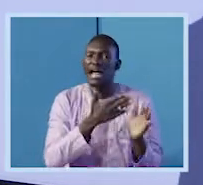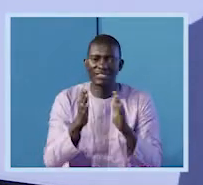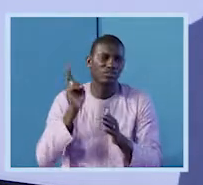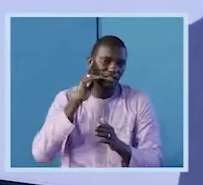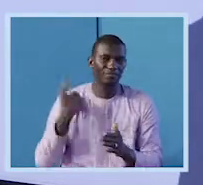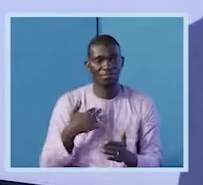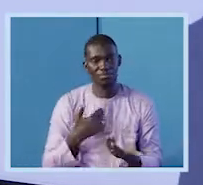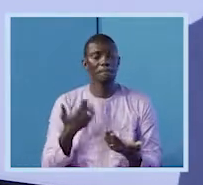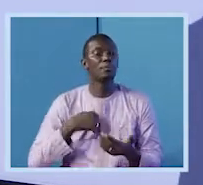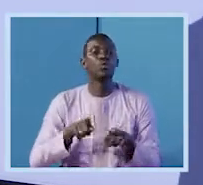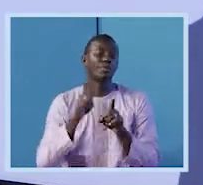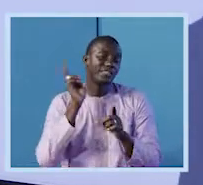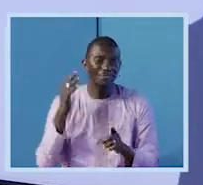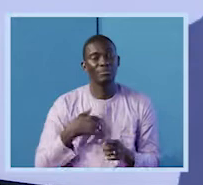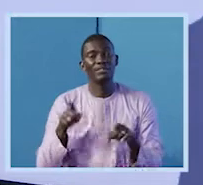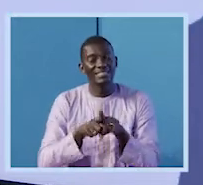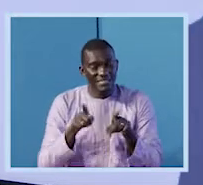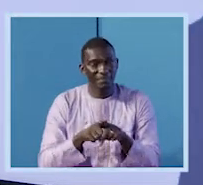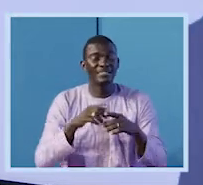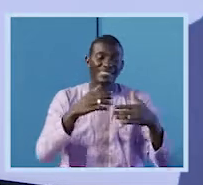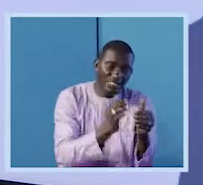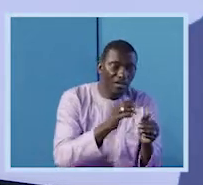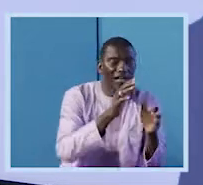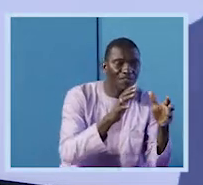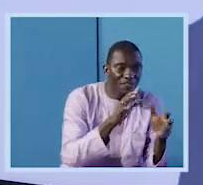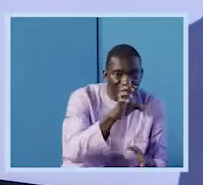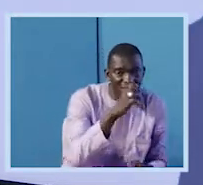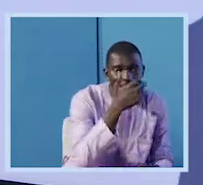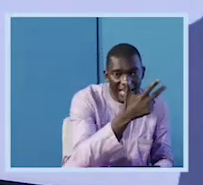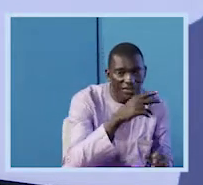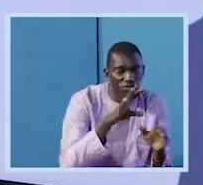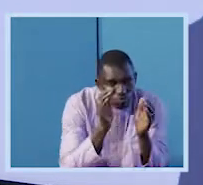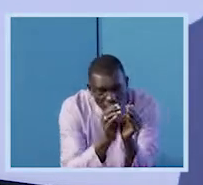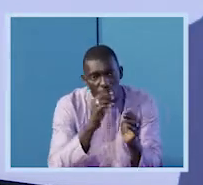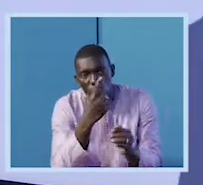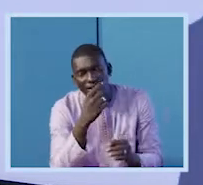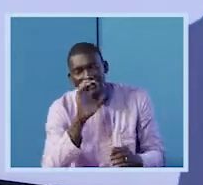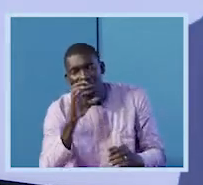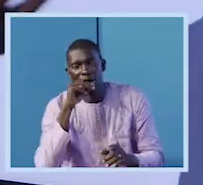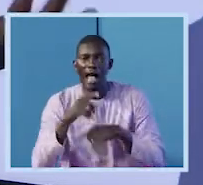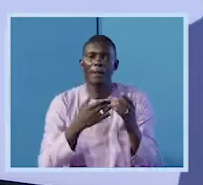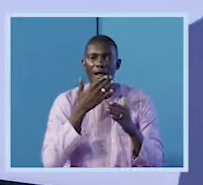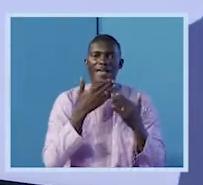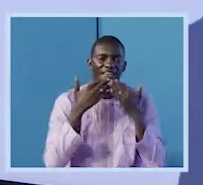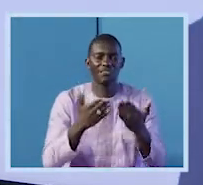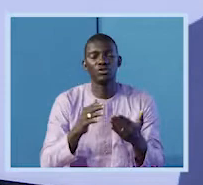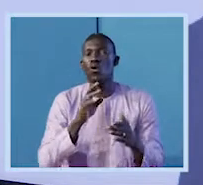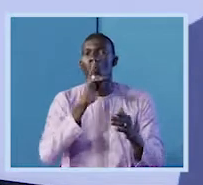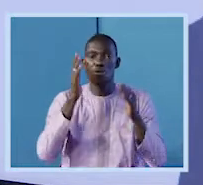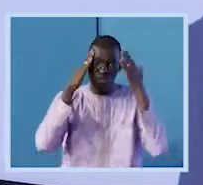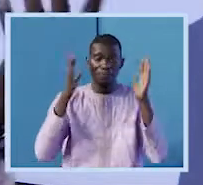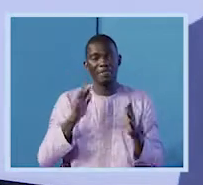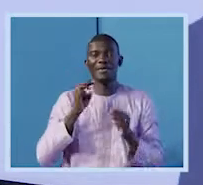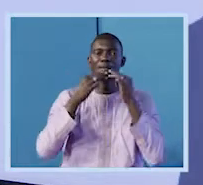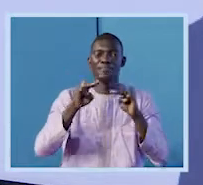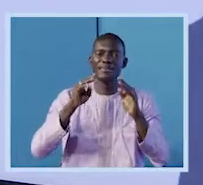people with disabilities also. So the same section 58, subsection 1C talks about access to information. So who knows? Maybe the